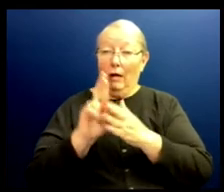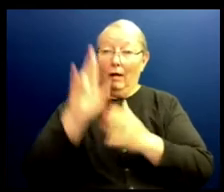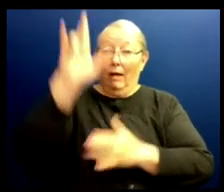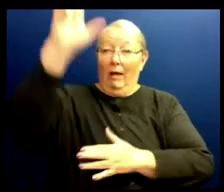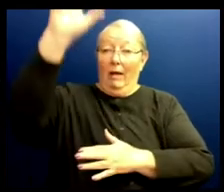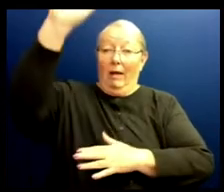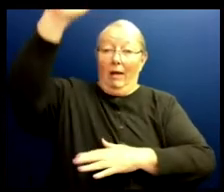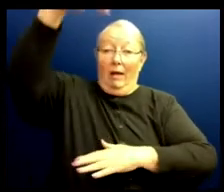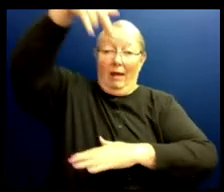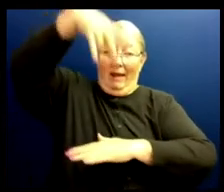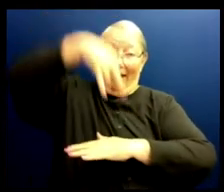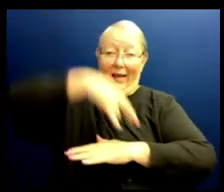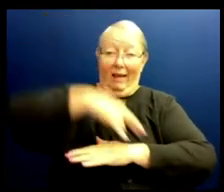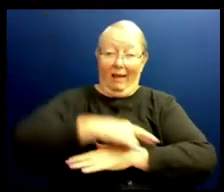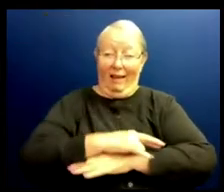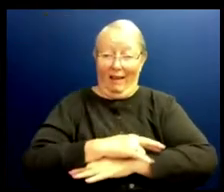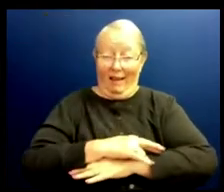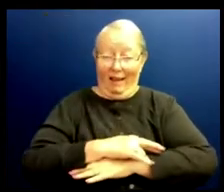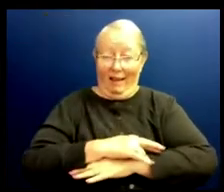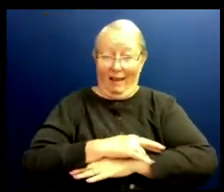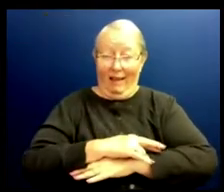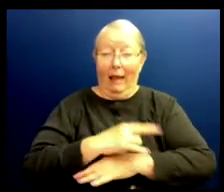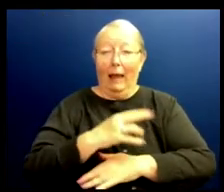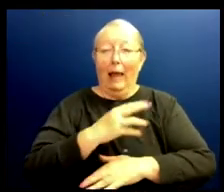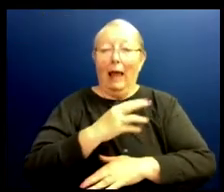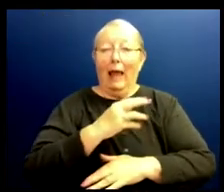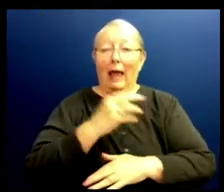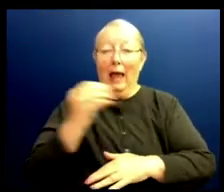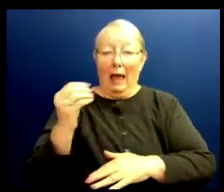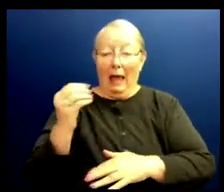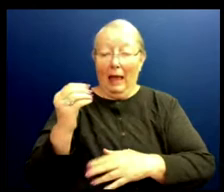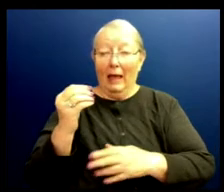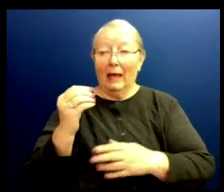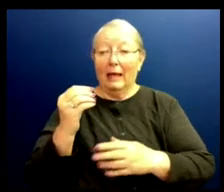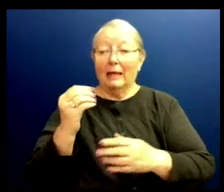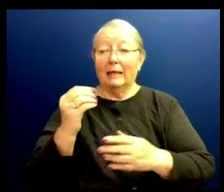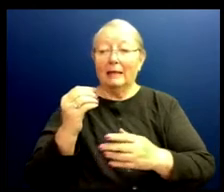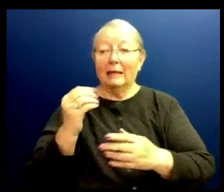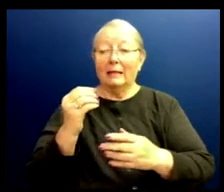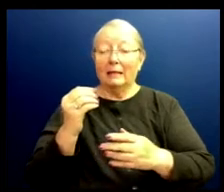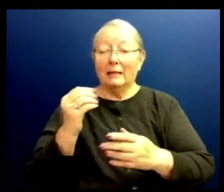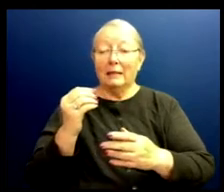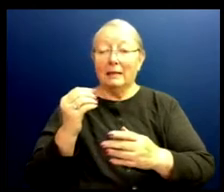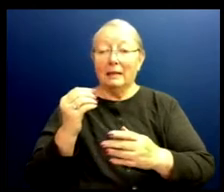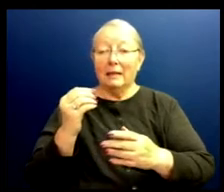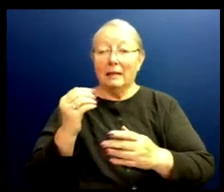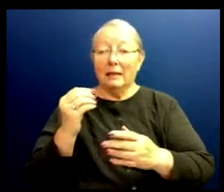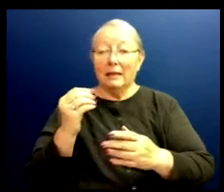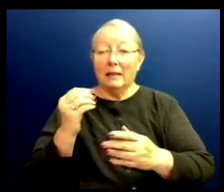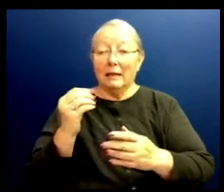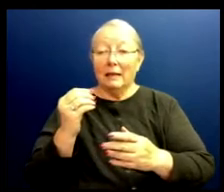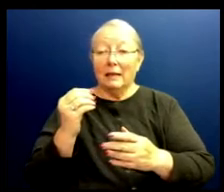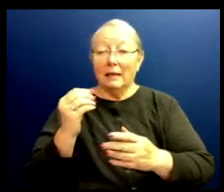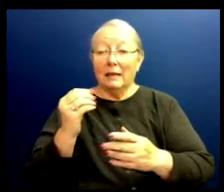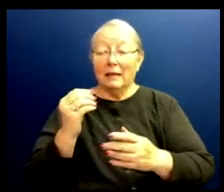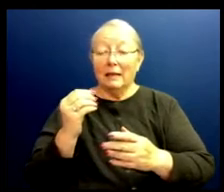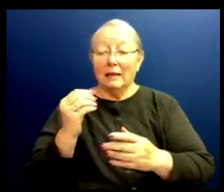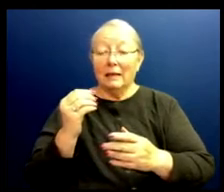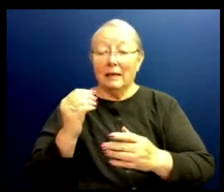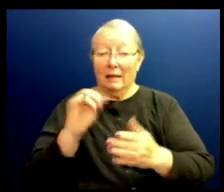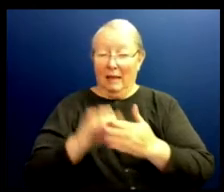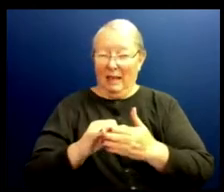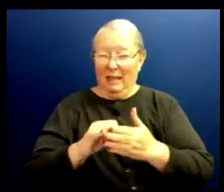here is what the first image was supposed to look like, you know, much clearer and sharper than this fuzzy image